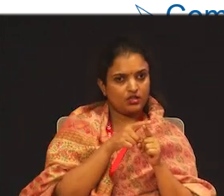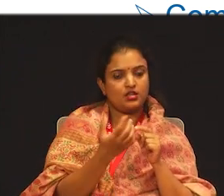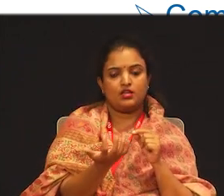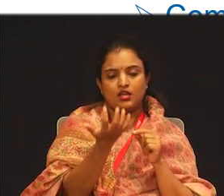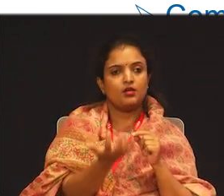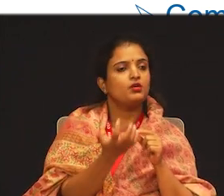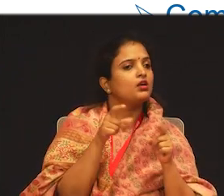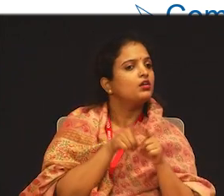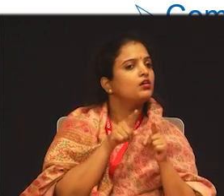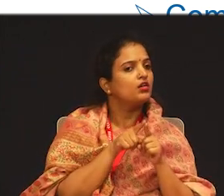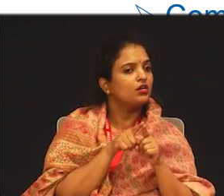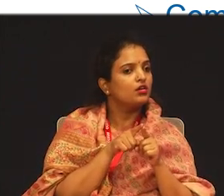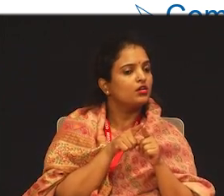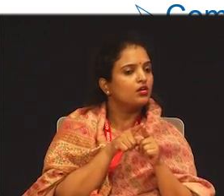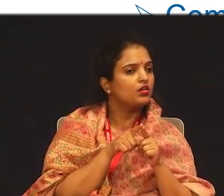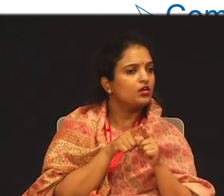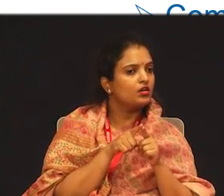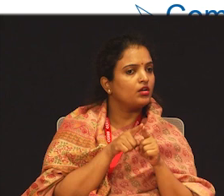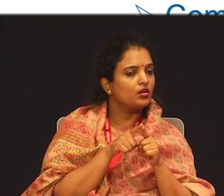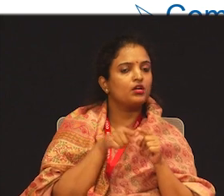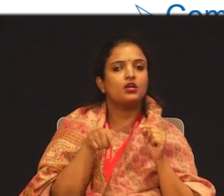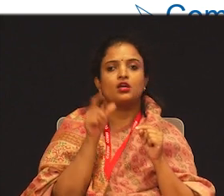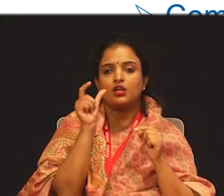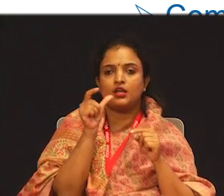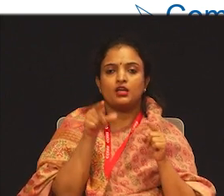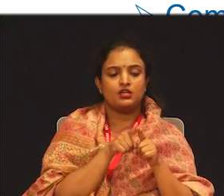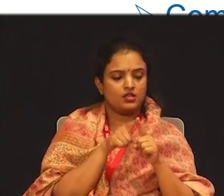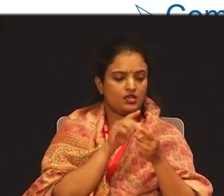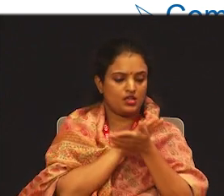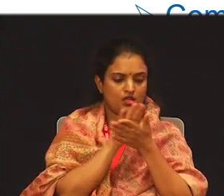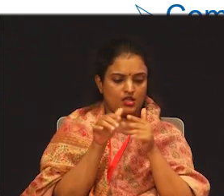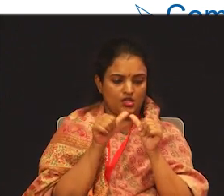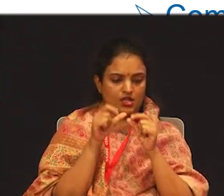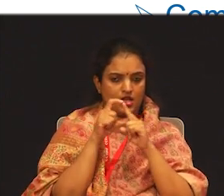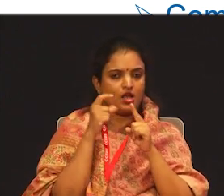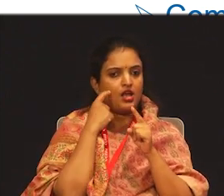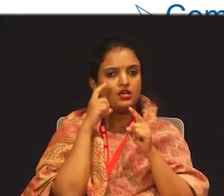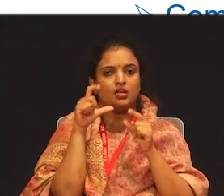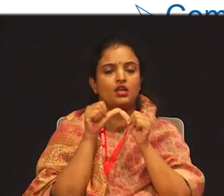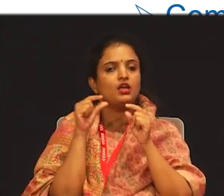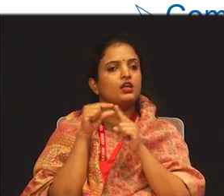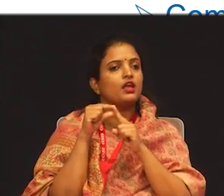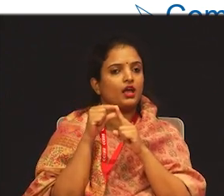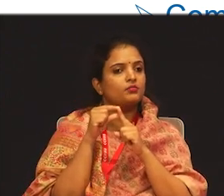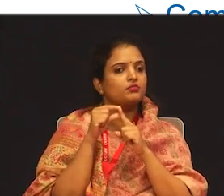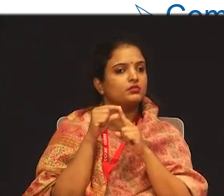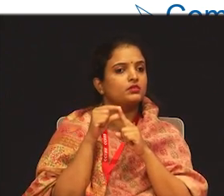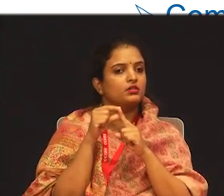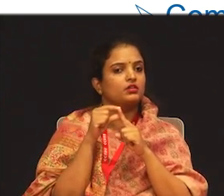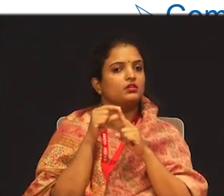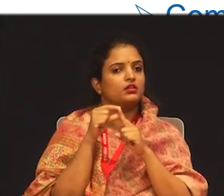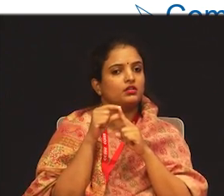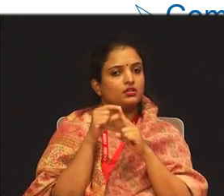or collecting alms. That is why the term handicap originated. So the difference here